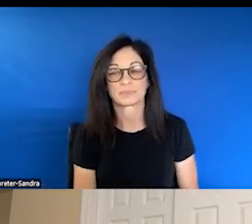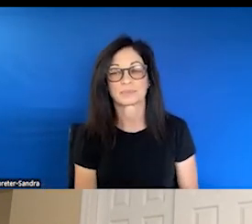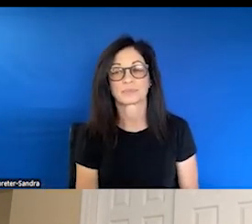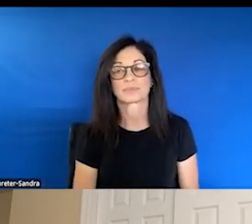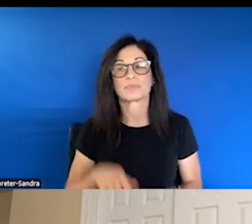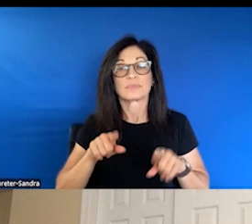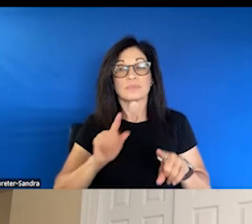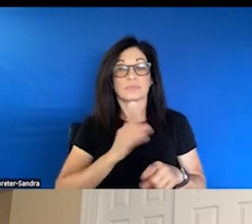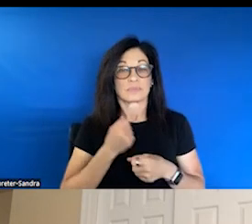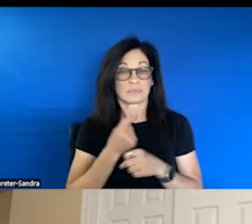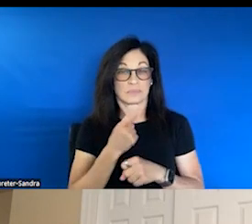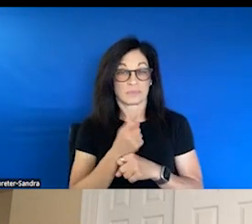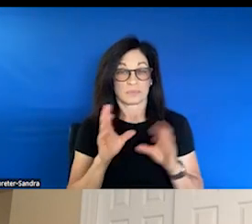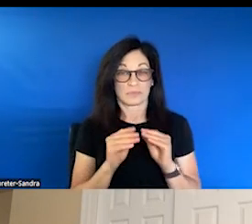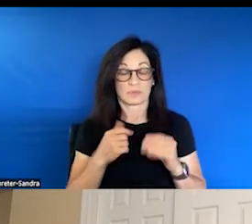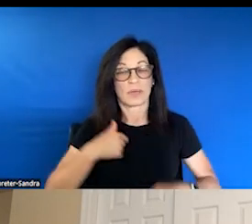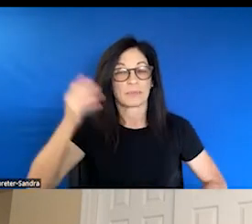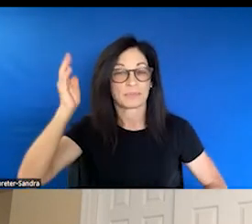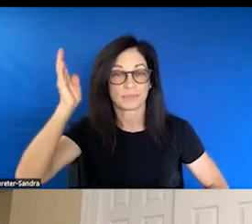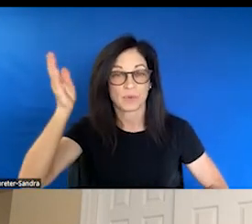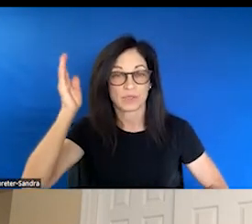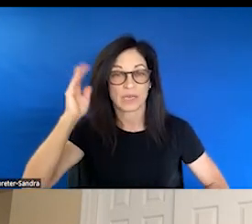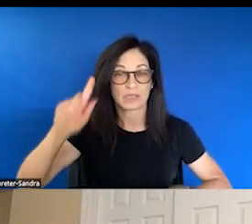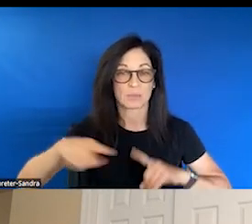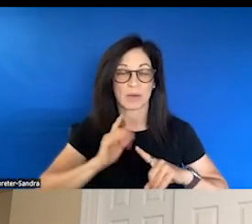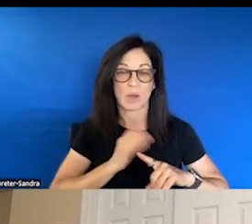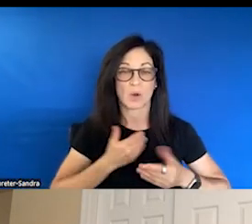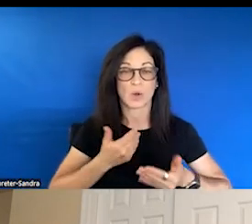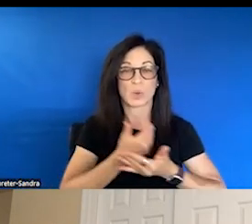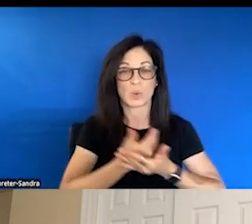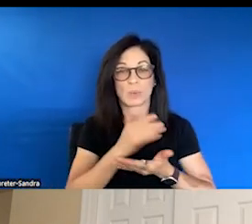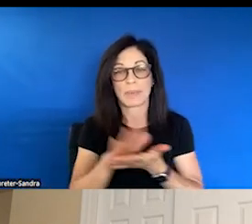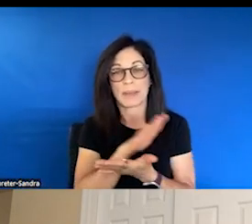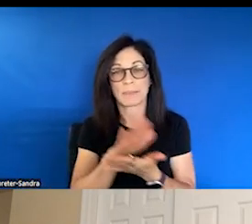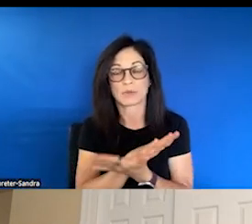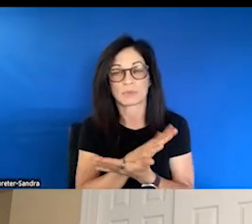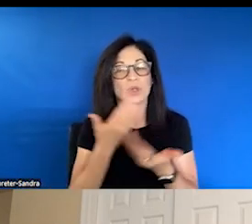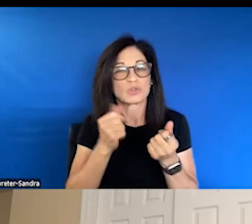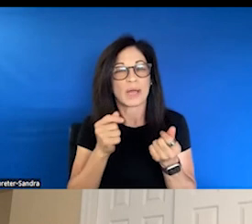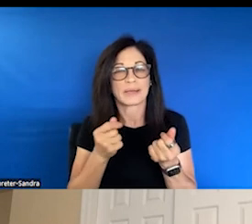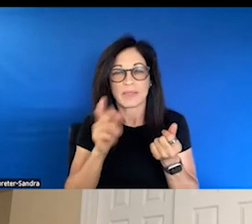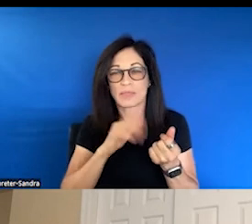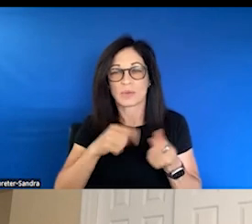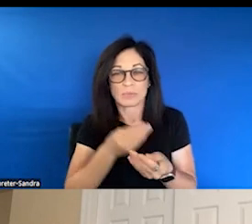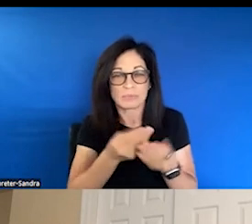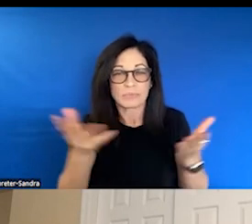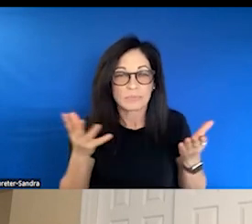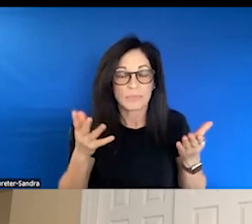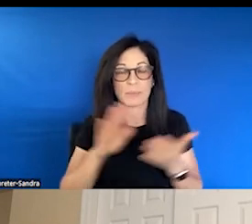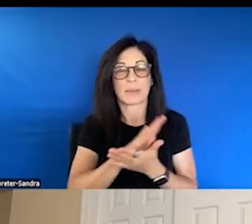annual meeting, there were presentations on our new papers, and we'll try and get those new papers out to this